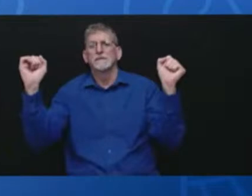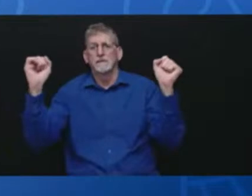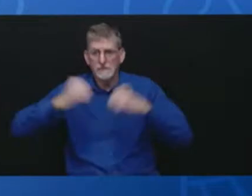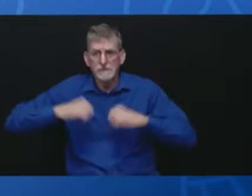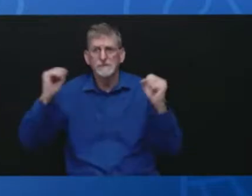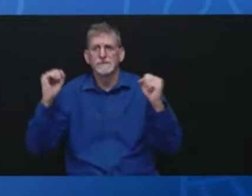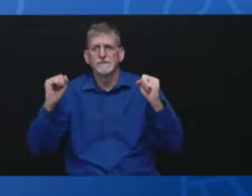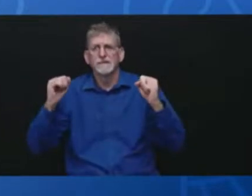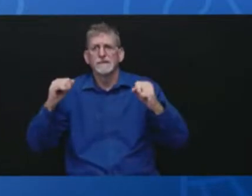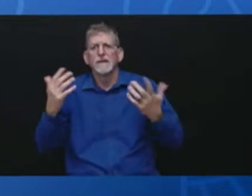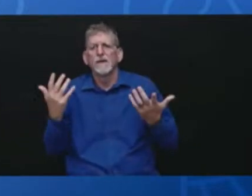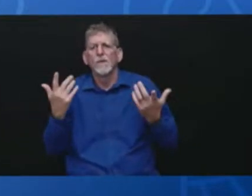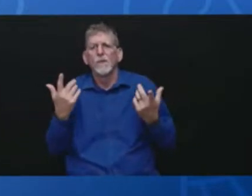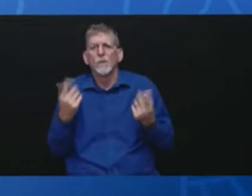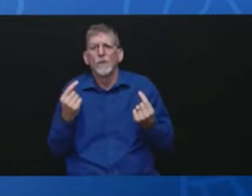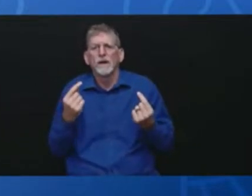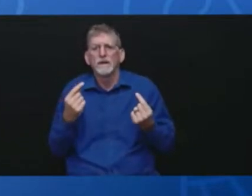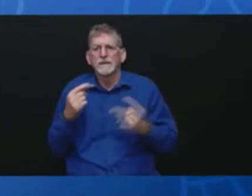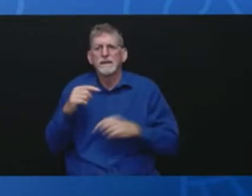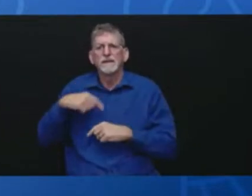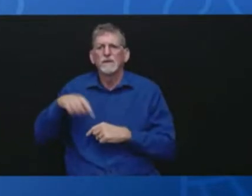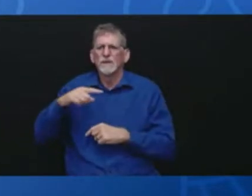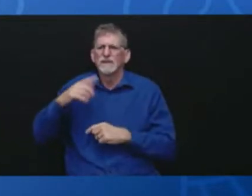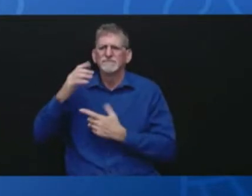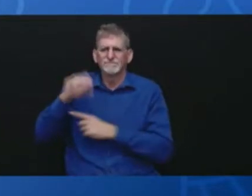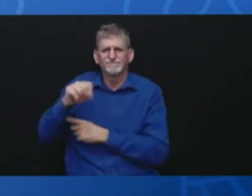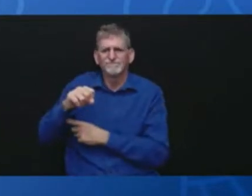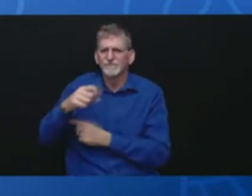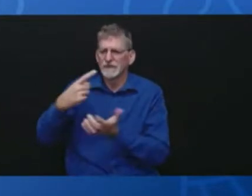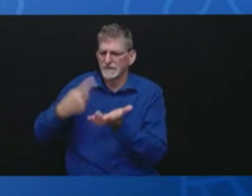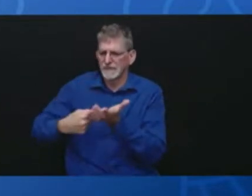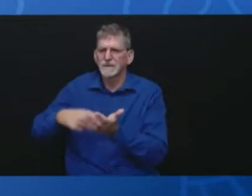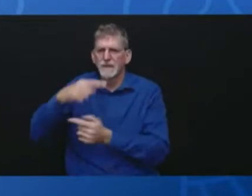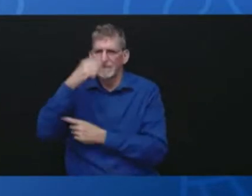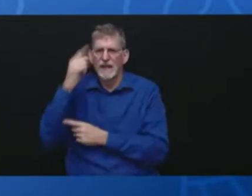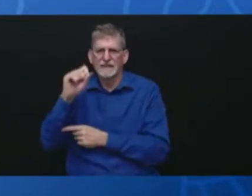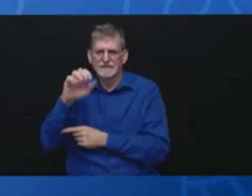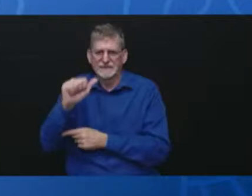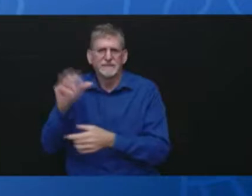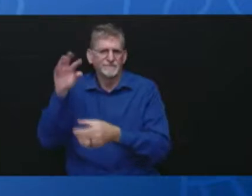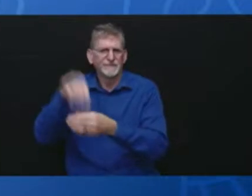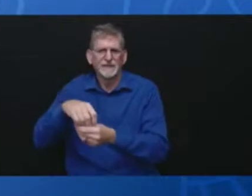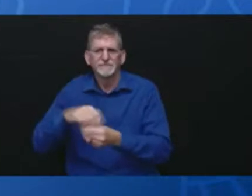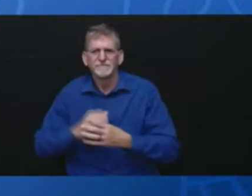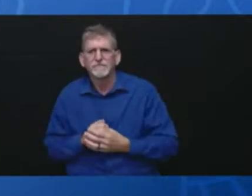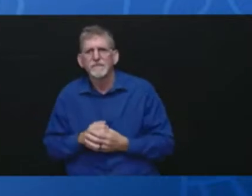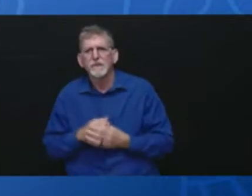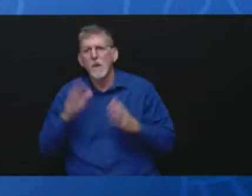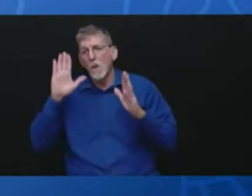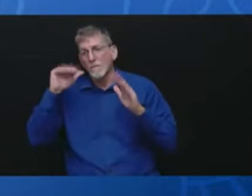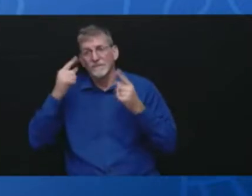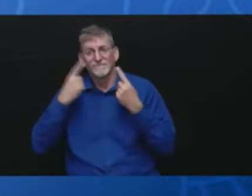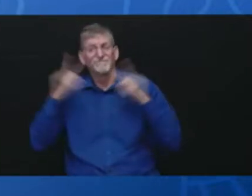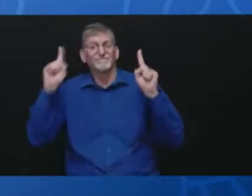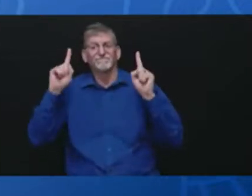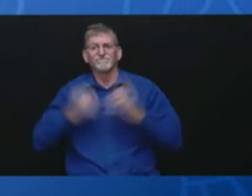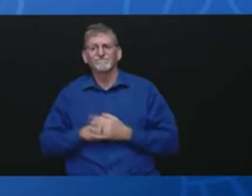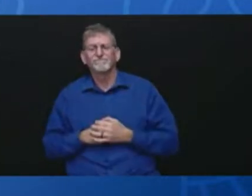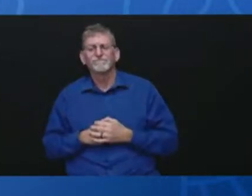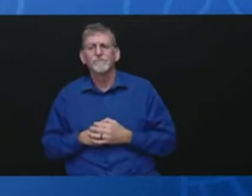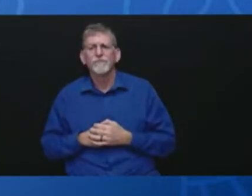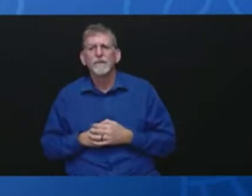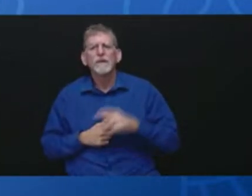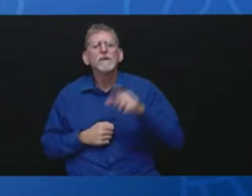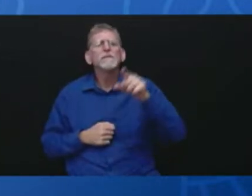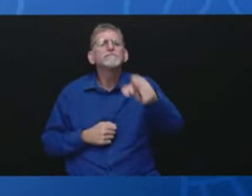now directly discussed, and let's hope we have some success here. About the European Yes, sir. involvement. And is the gentleman here? A